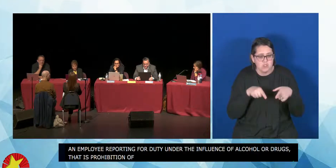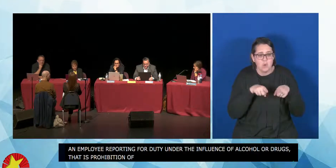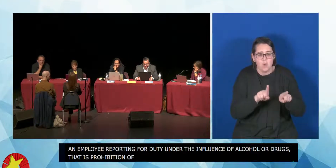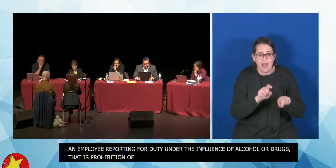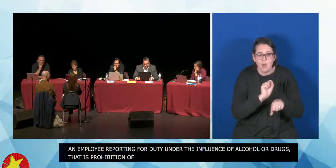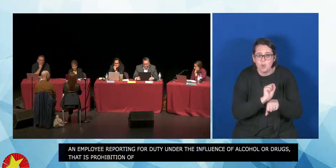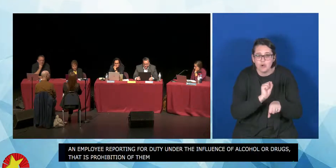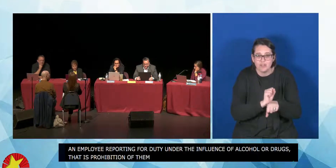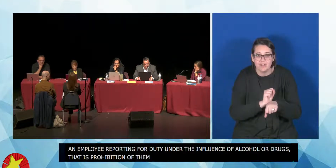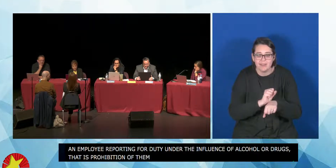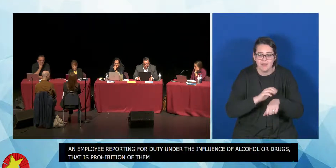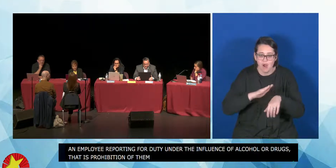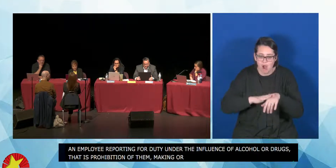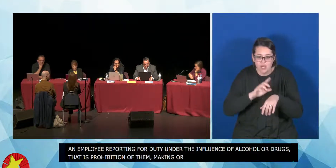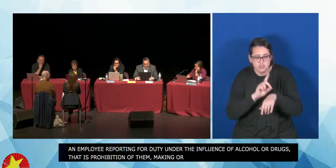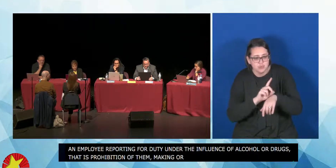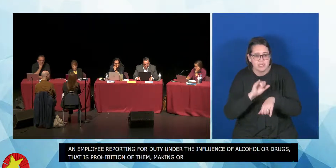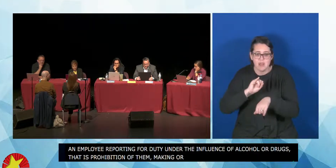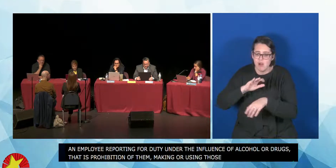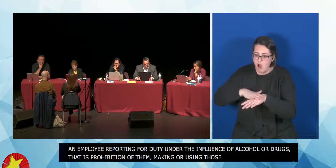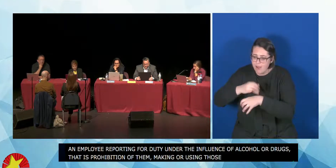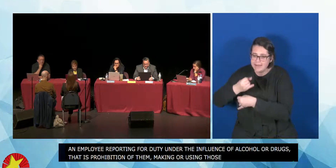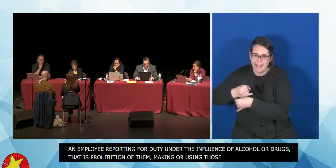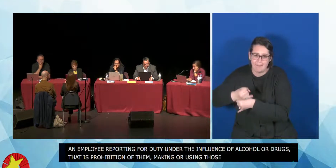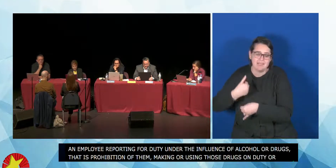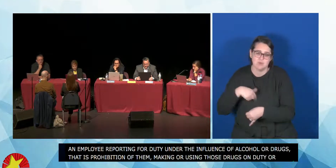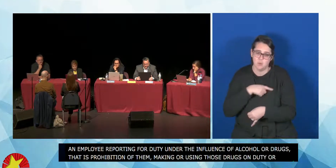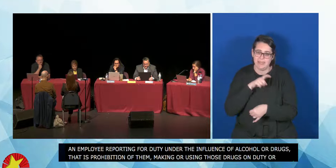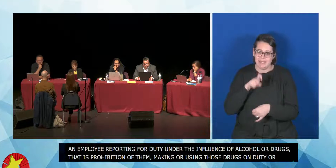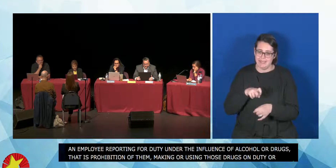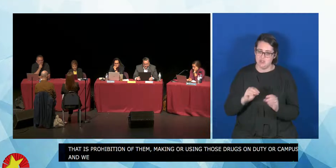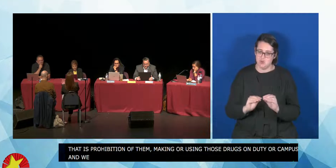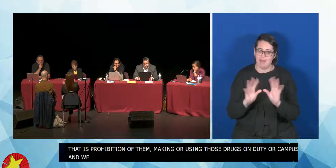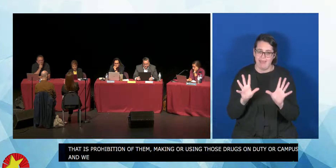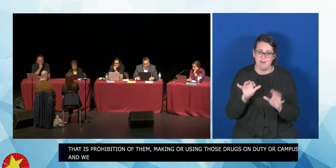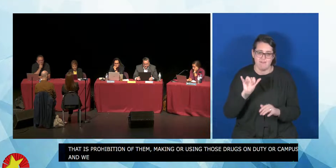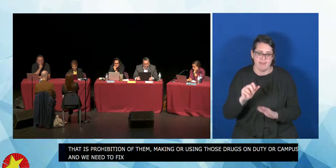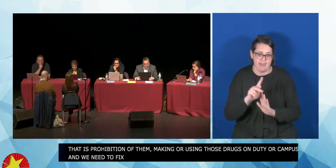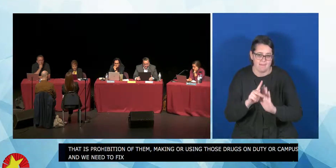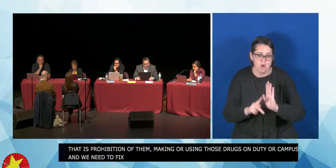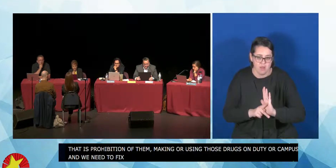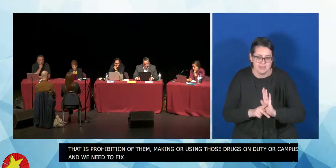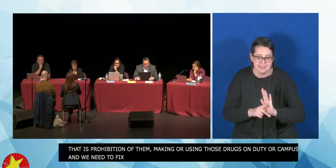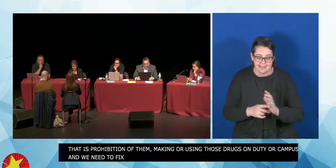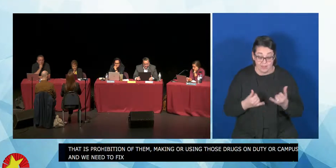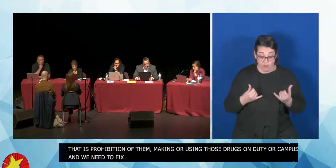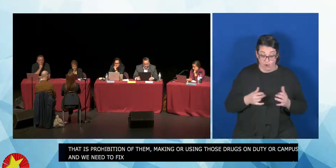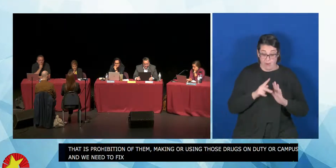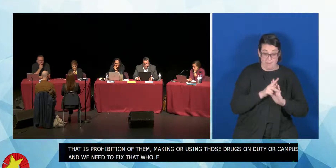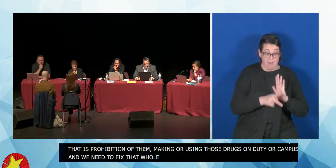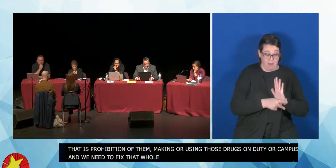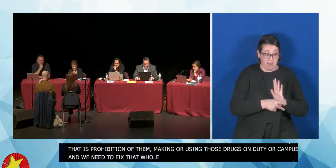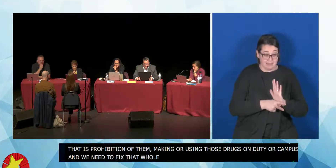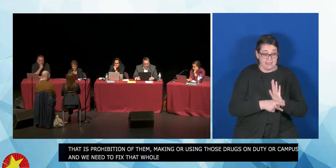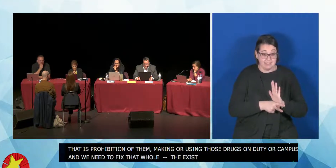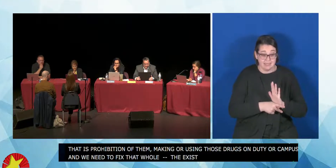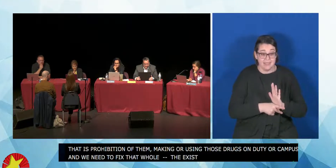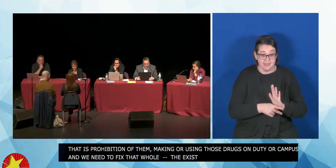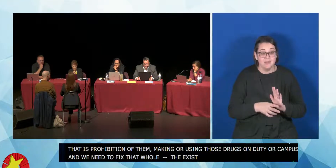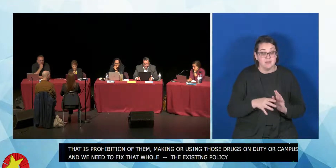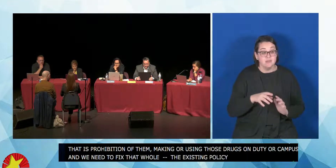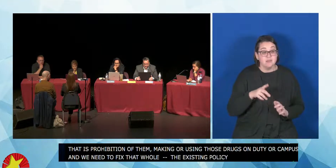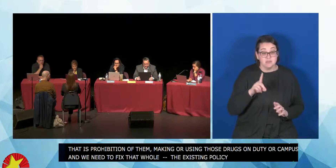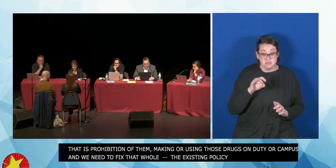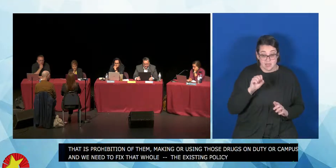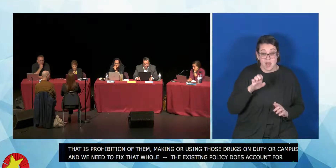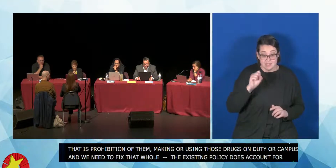on campus. So we need to certainly fix that hole. The existing policy does account for the medical cannabis law